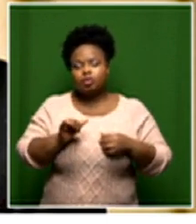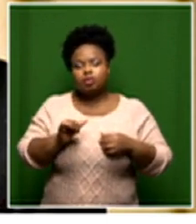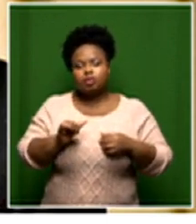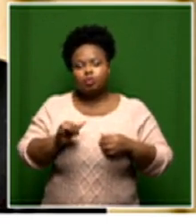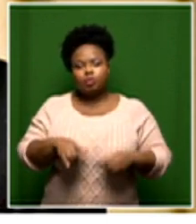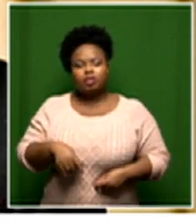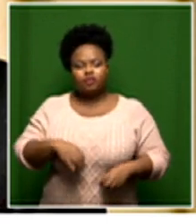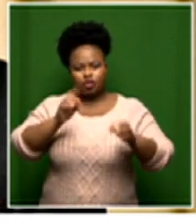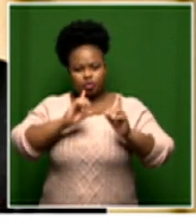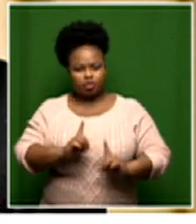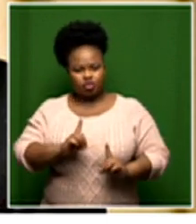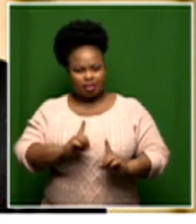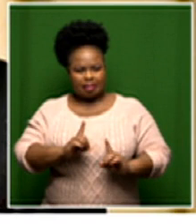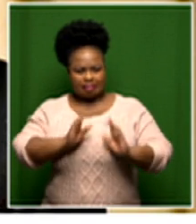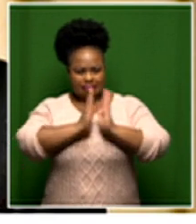for a special